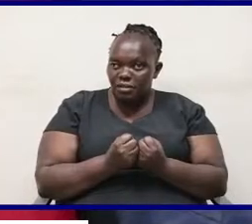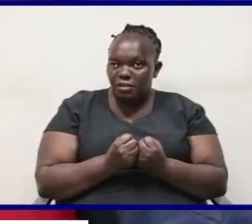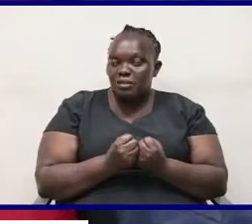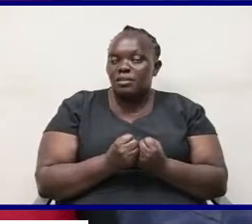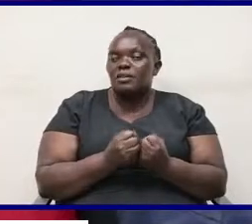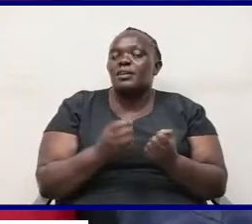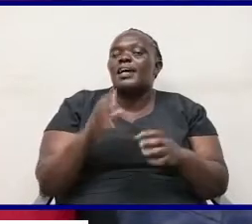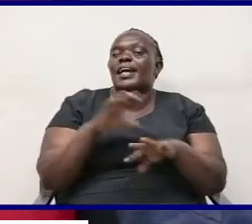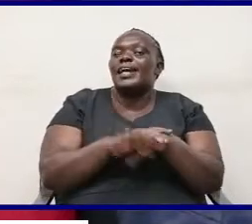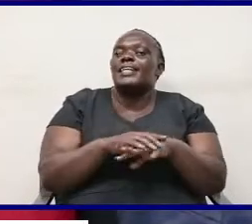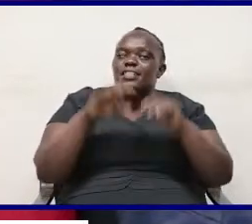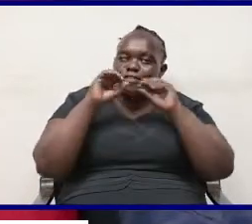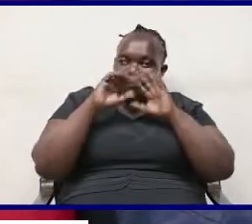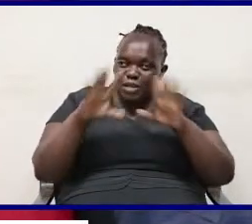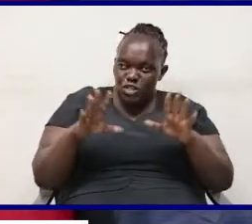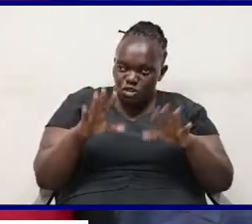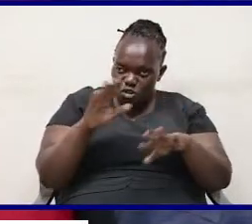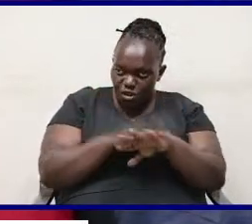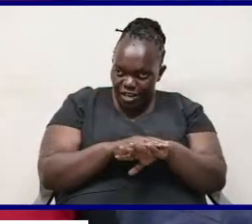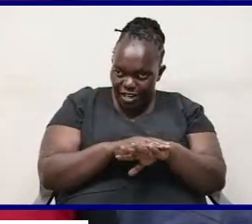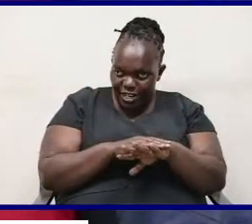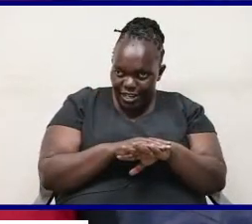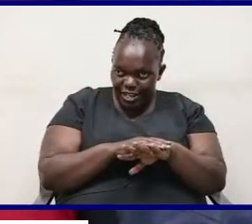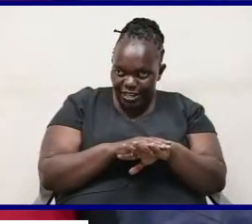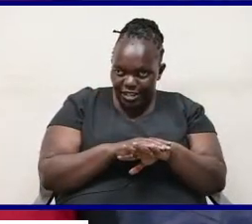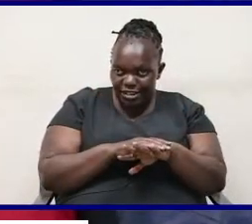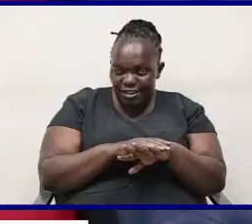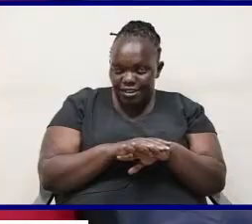Where can you get information on